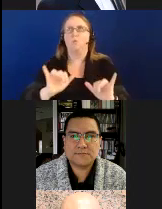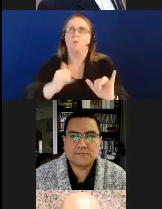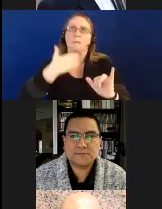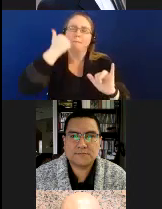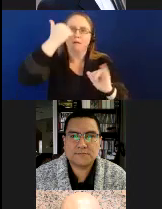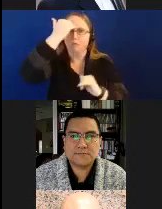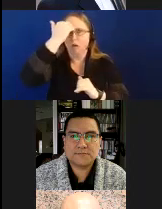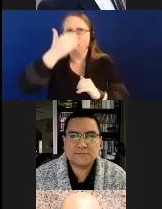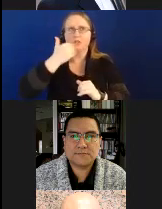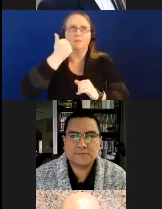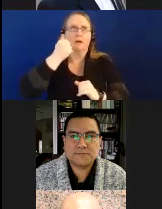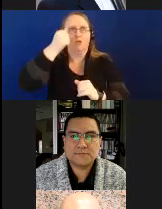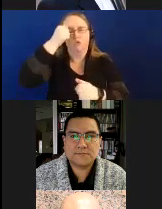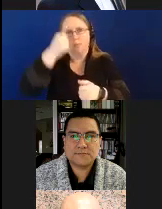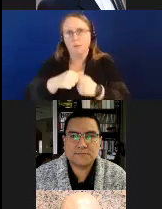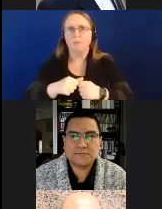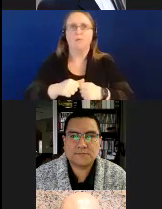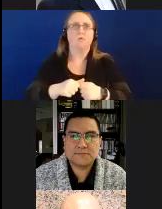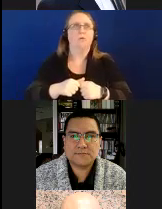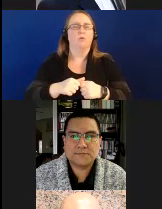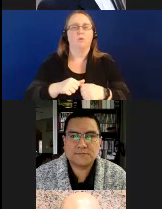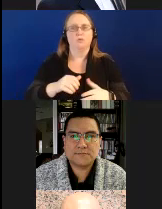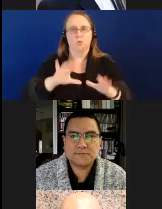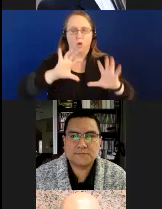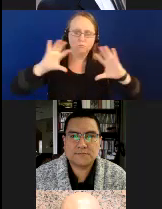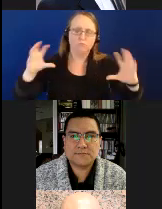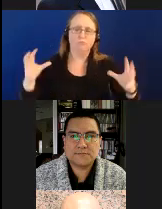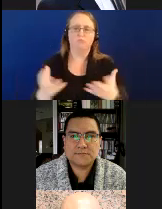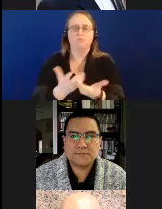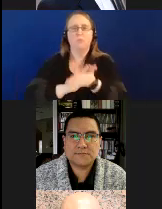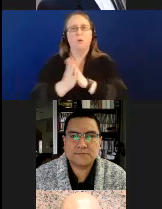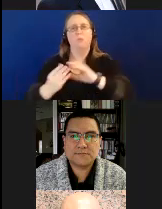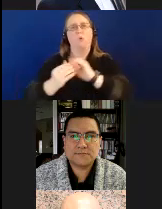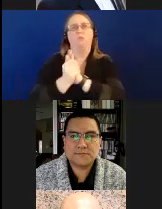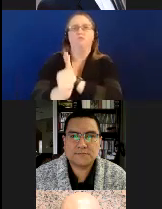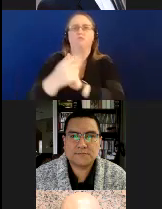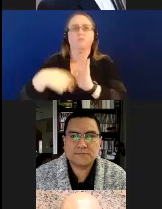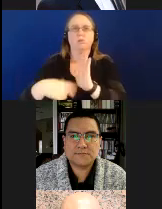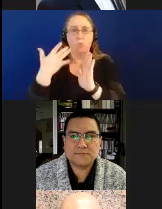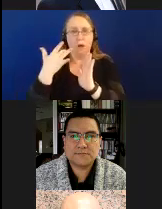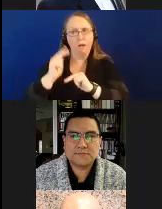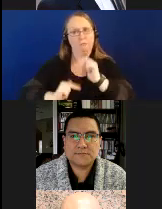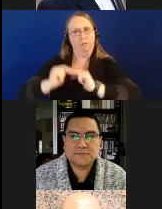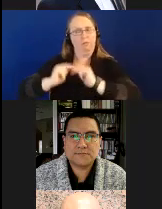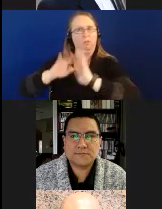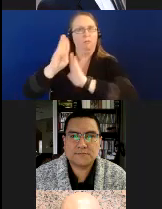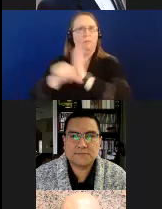or memories, be able to remember these things, and just as a whole become more literate because they are building that background